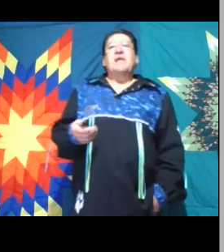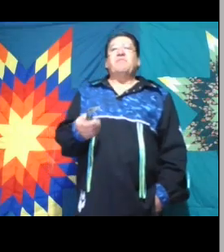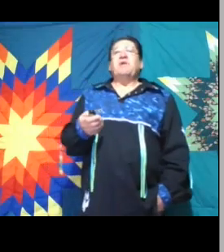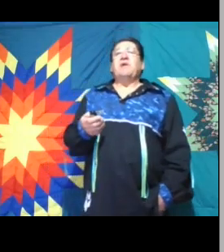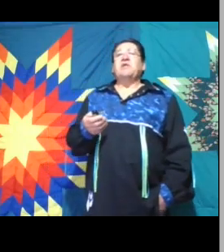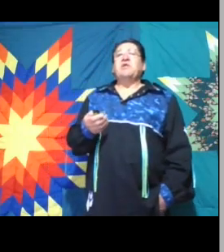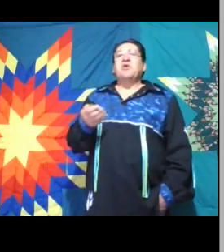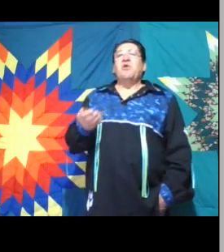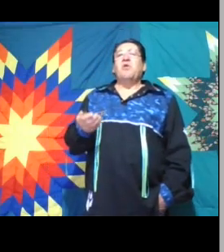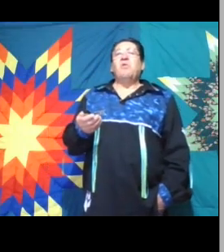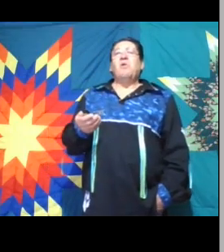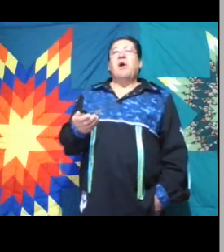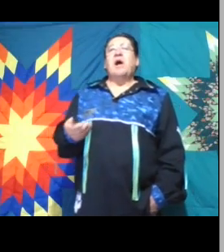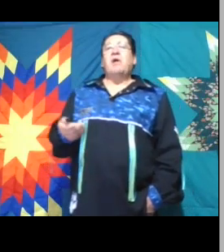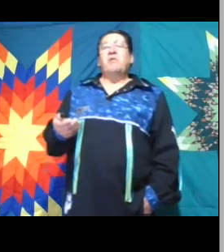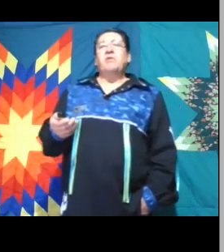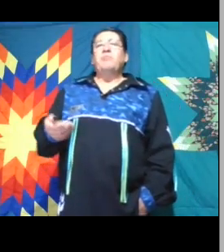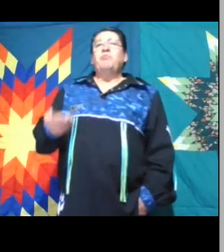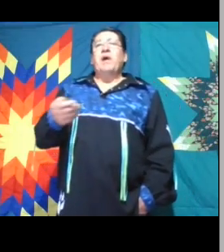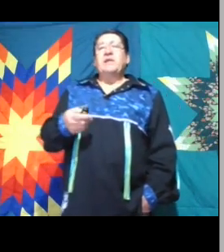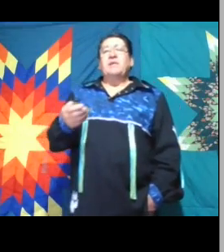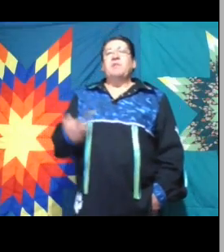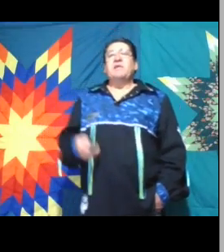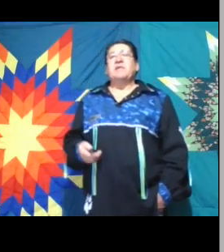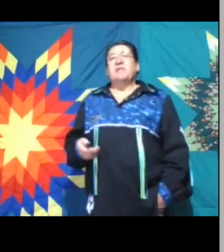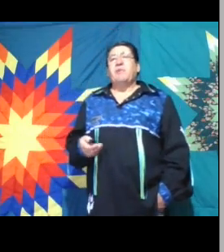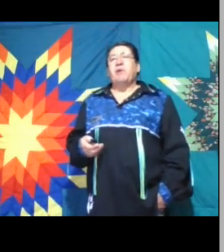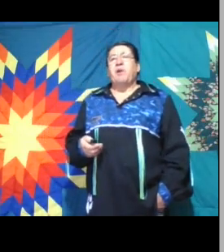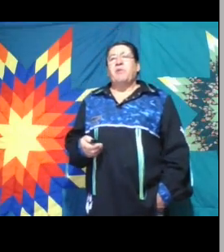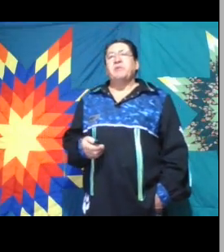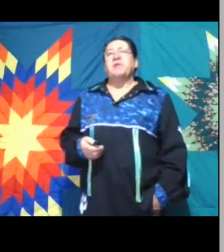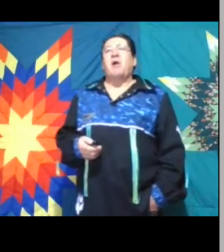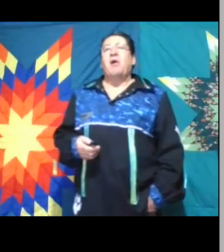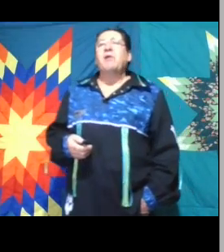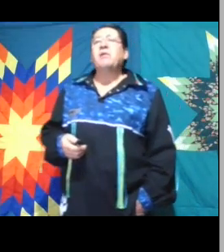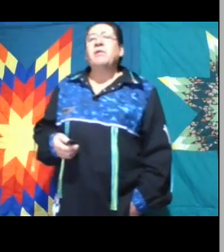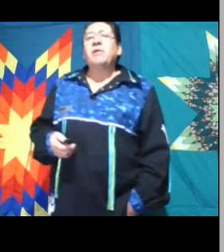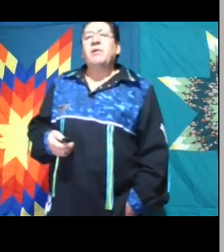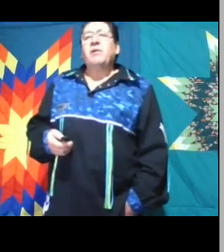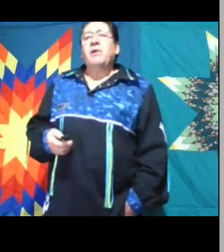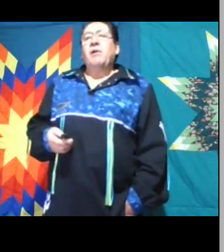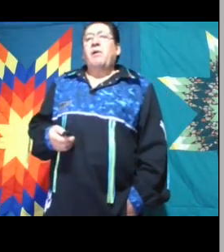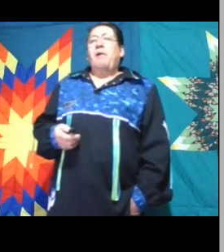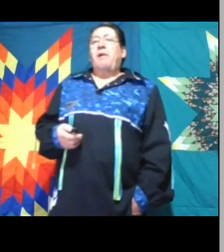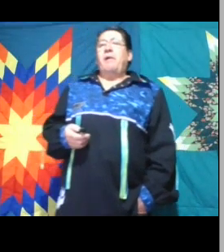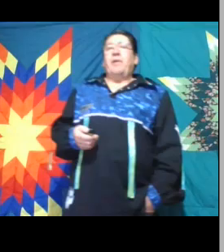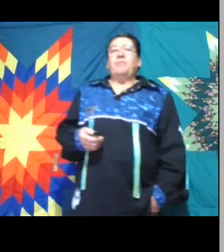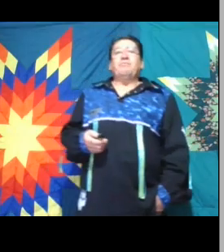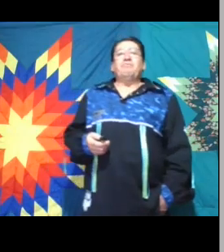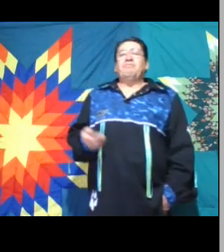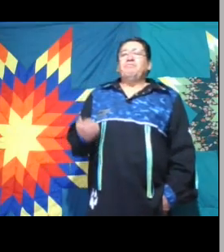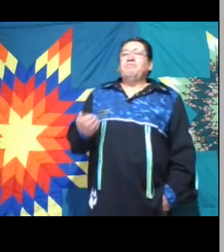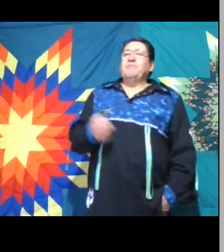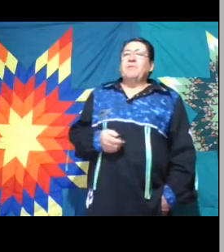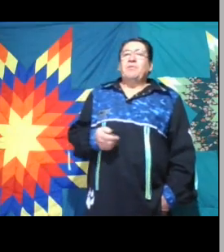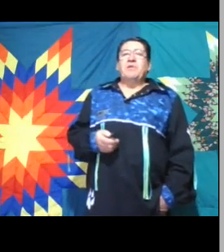statistics that really show how embedded some of these systemic barriers are.